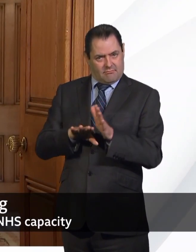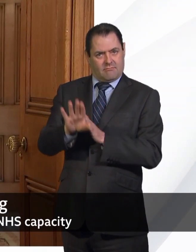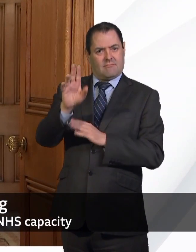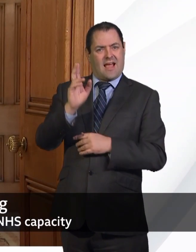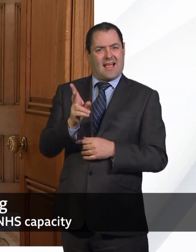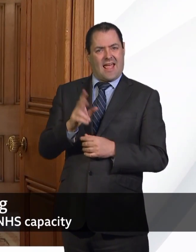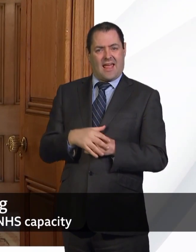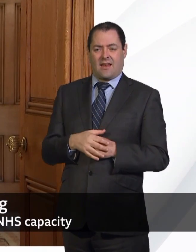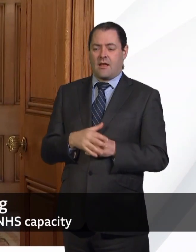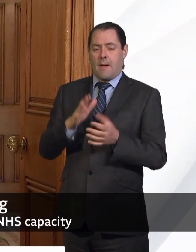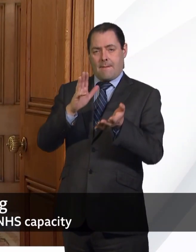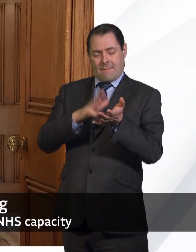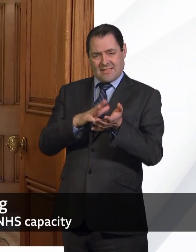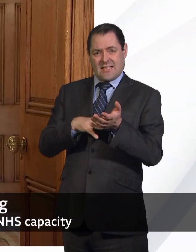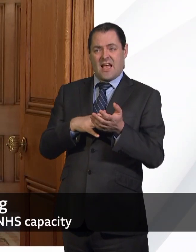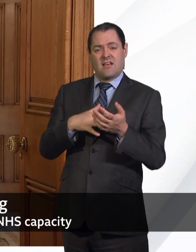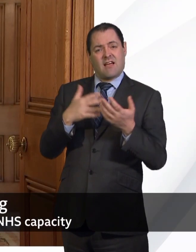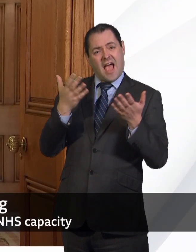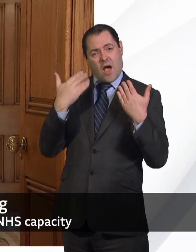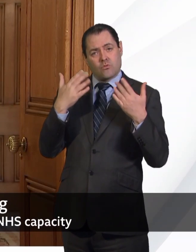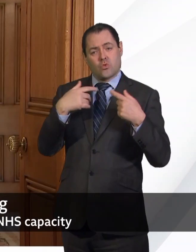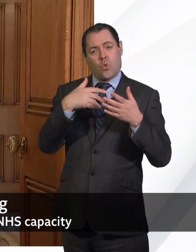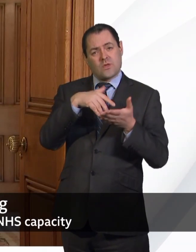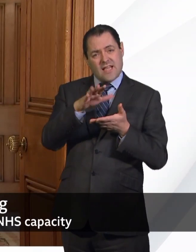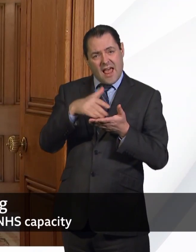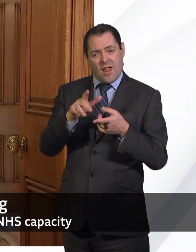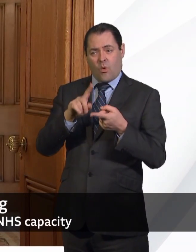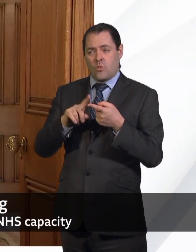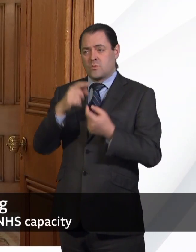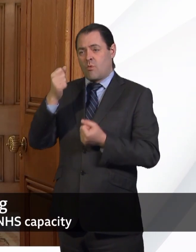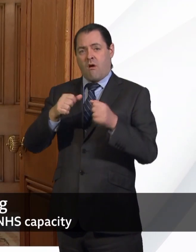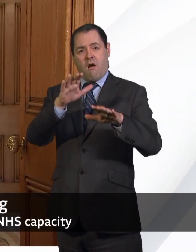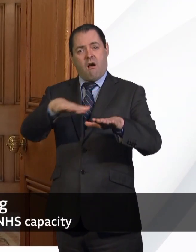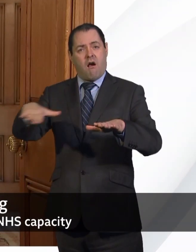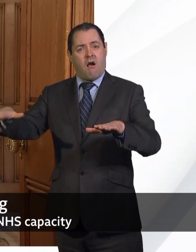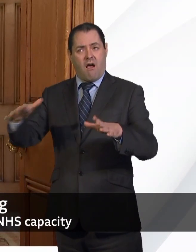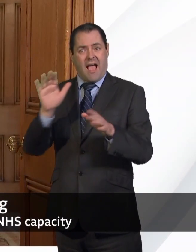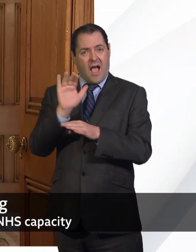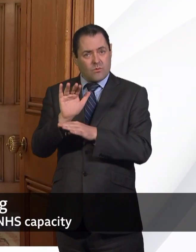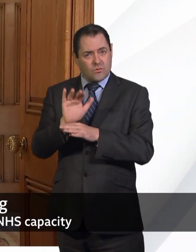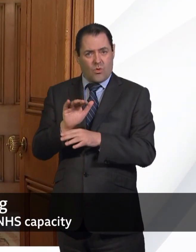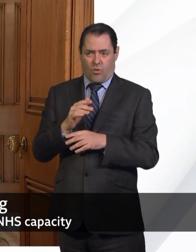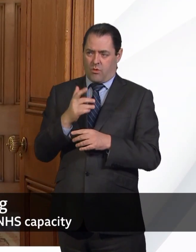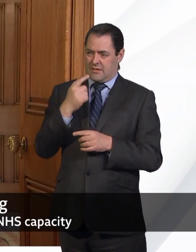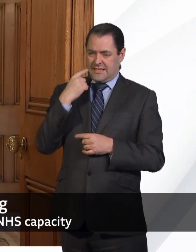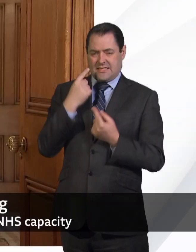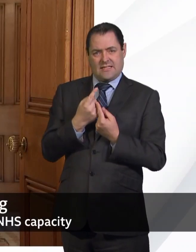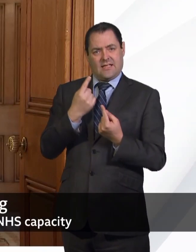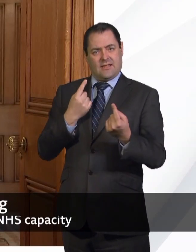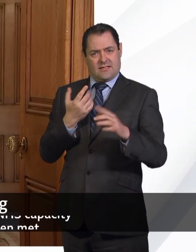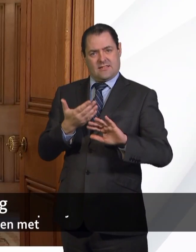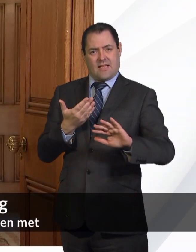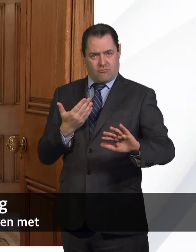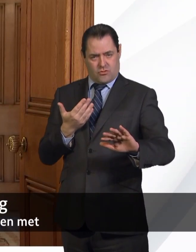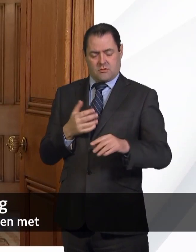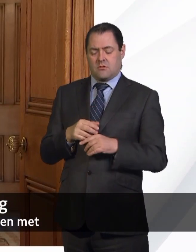with outdoor retail and car showrooms where social distancing is generally easier. And a fortnight later,